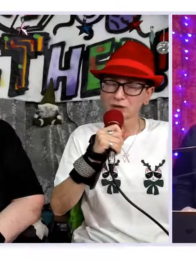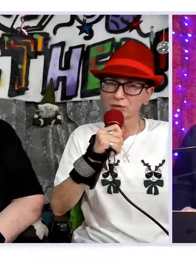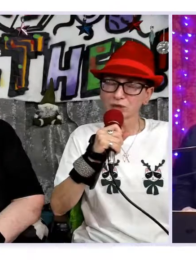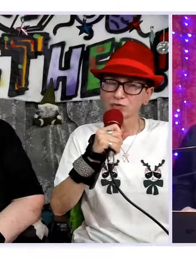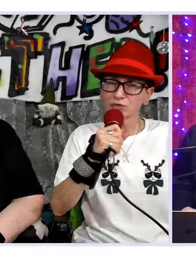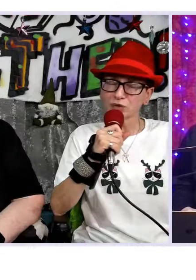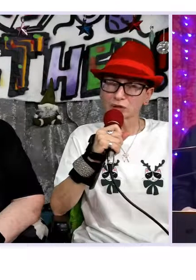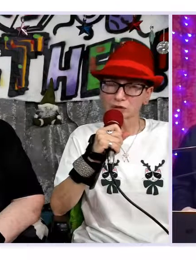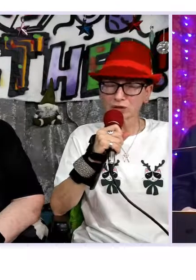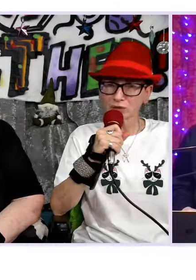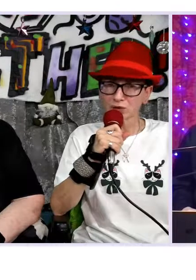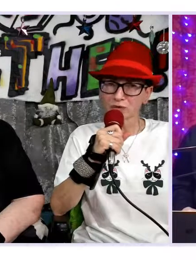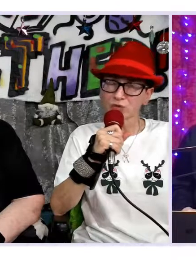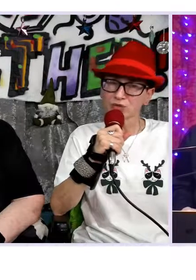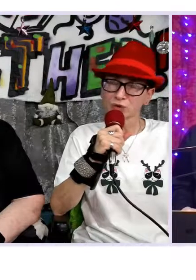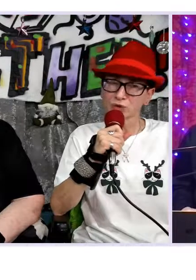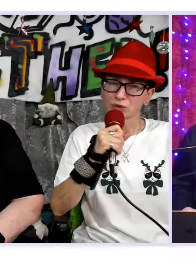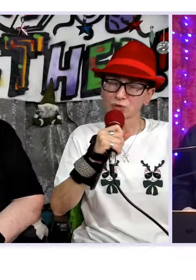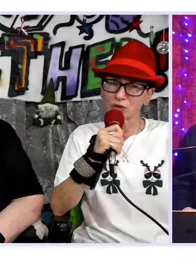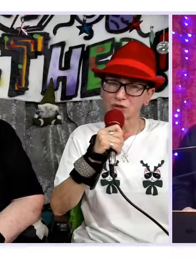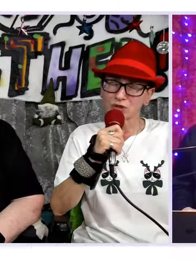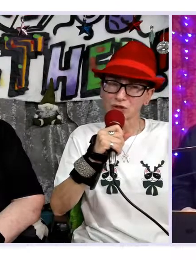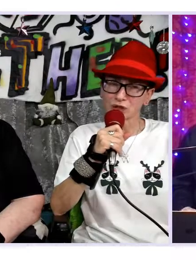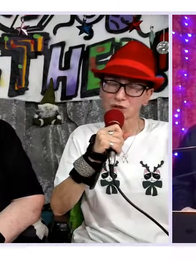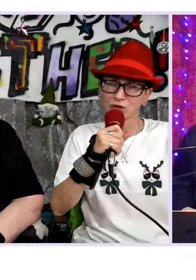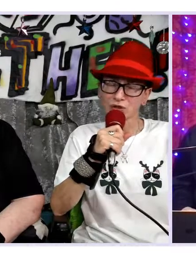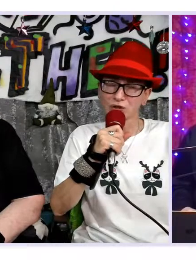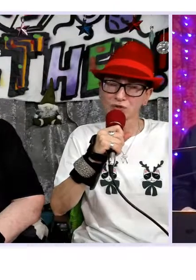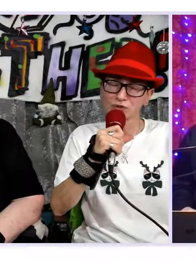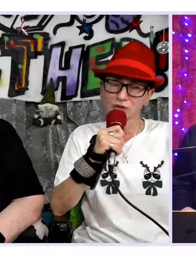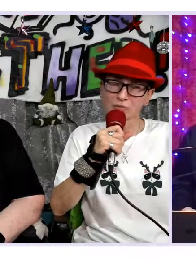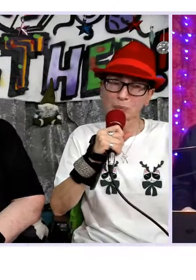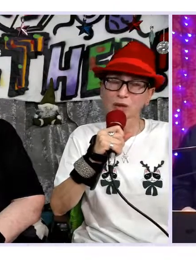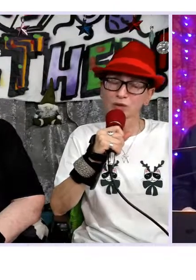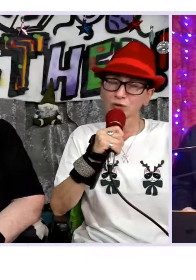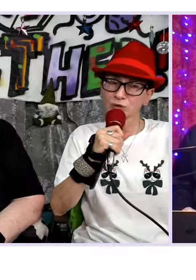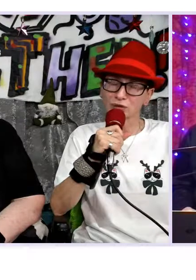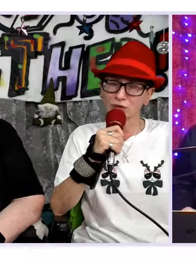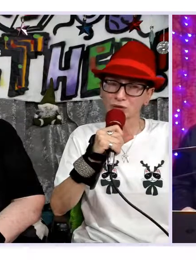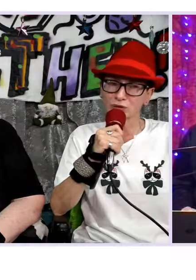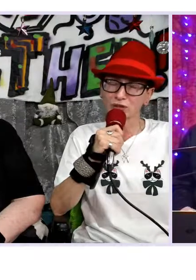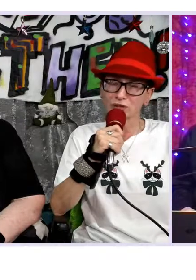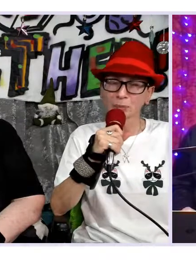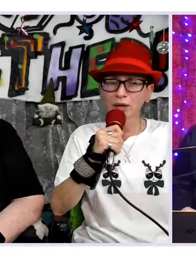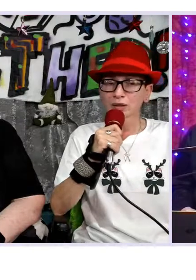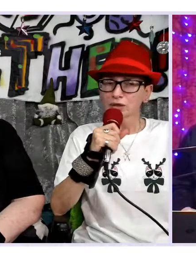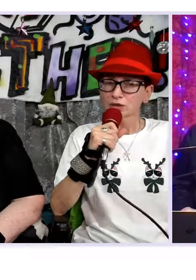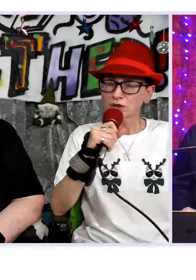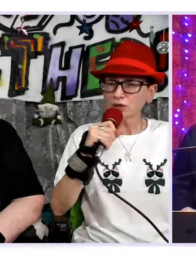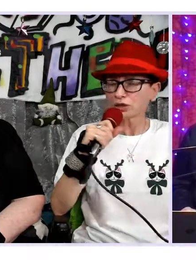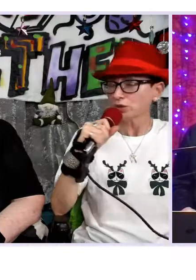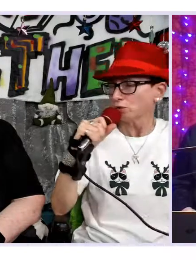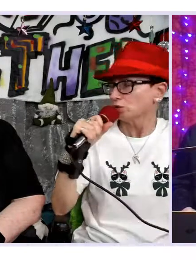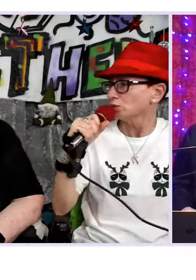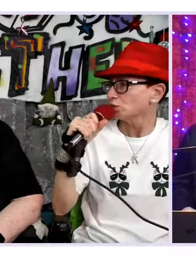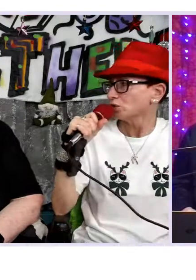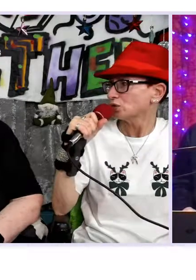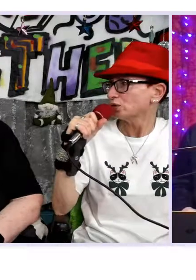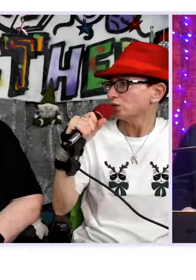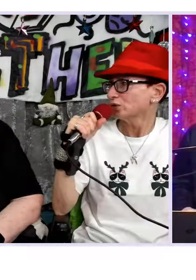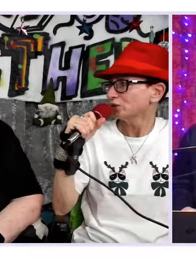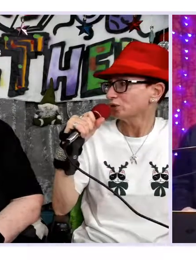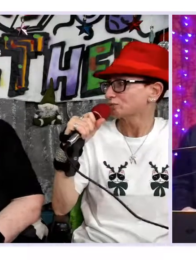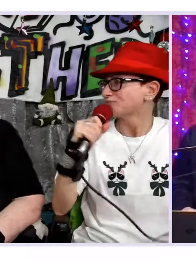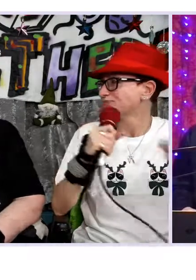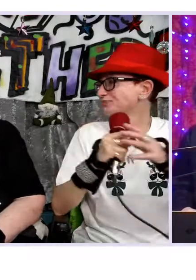Paralympics are coming up for the last time before Christmas, just after 3:30. Julie, who are you? What do you